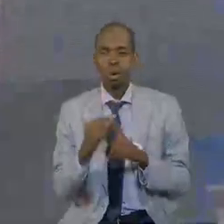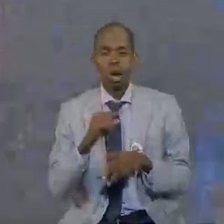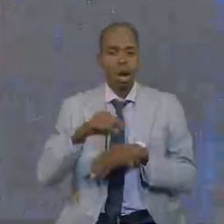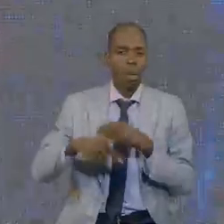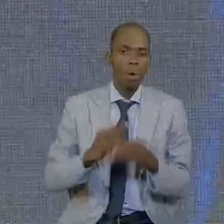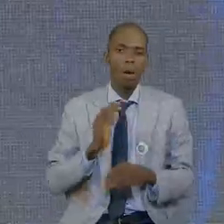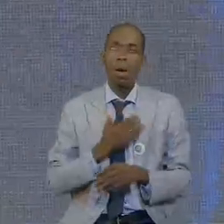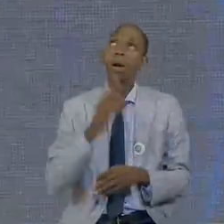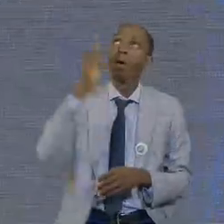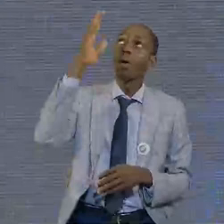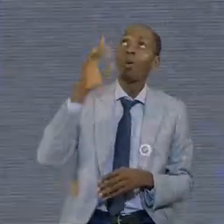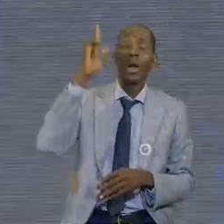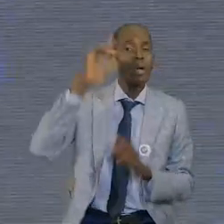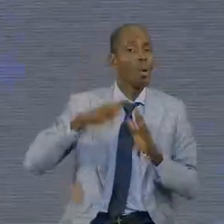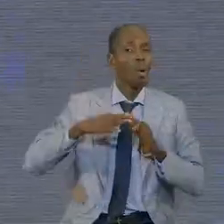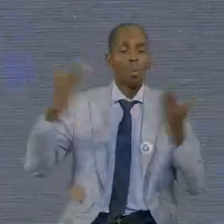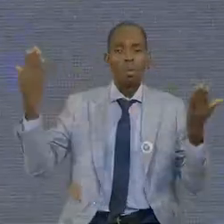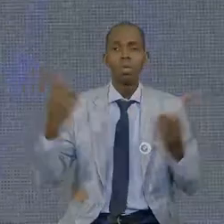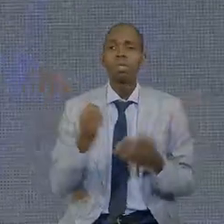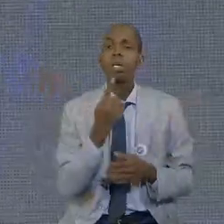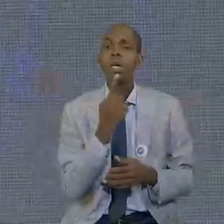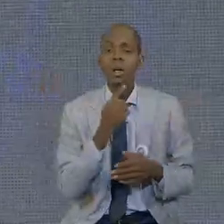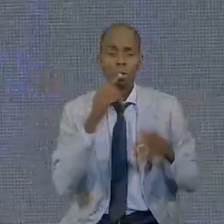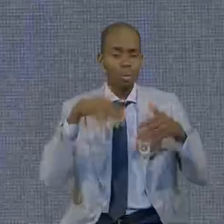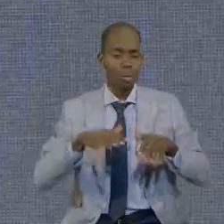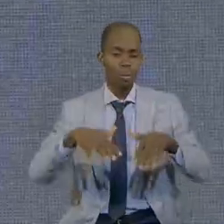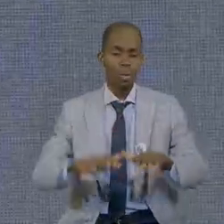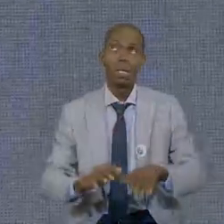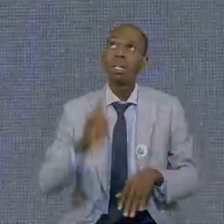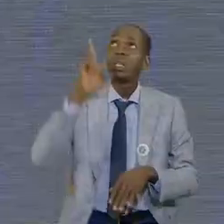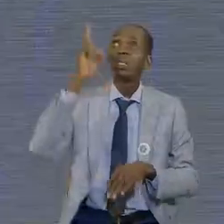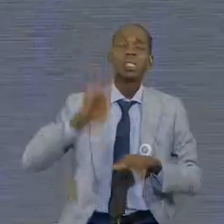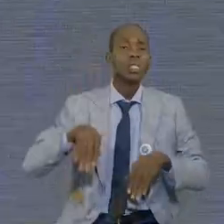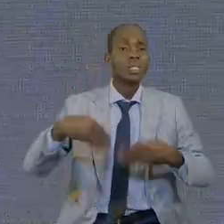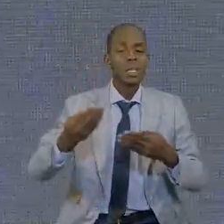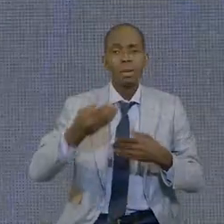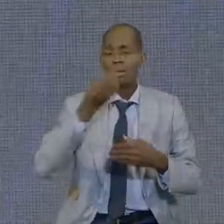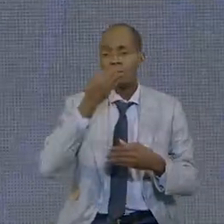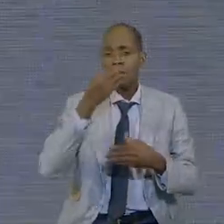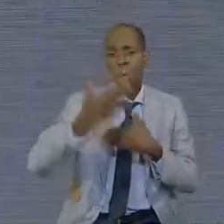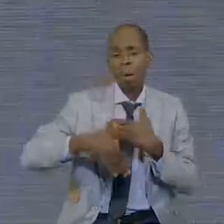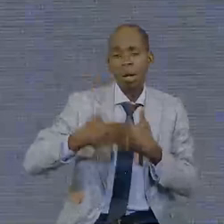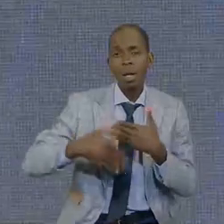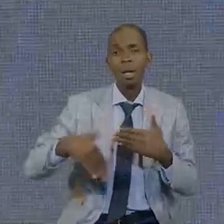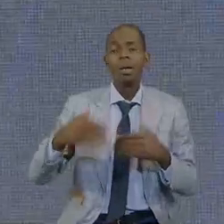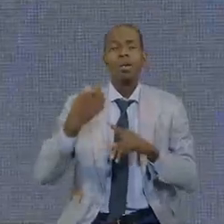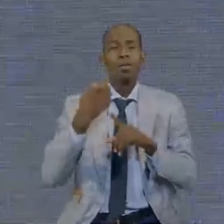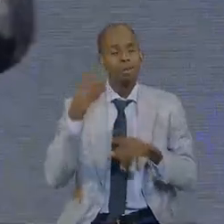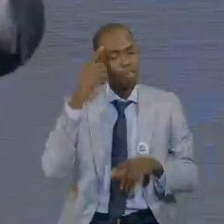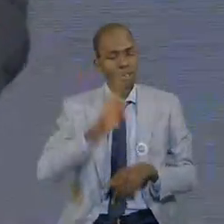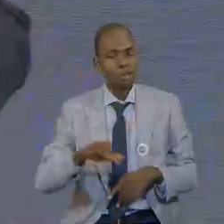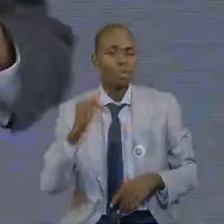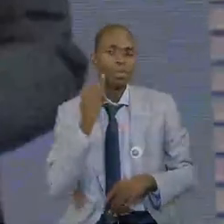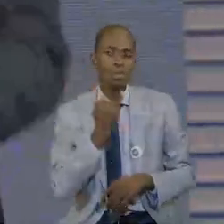who opened the Red Sea. Le Dieu qui a ouvert la mer rouge. The God who gave manna to the children of Israel. Le Dieu qui a donné la manne aux